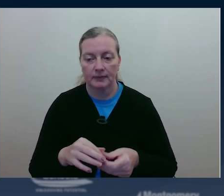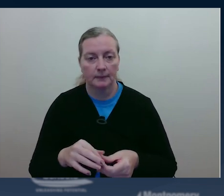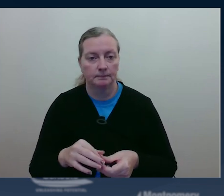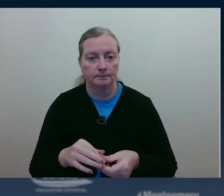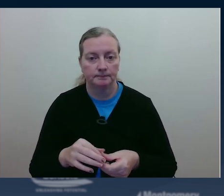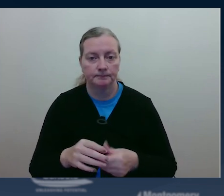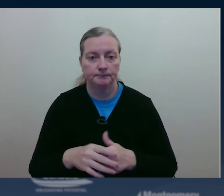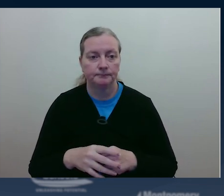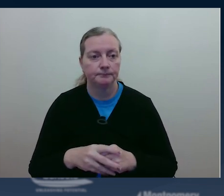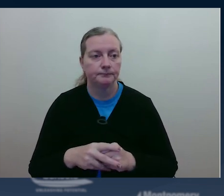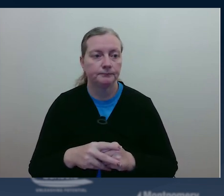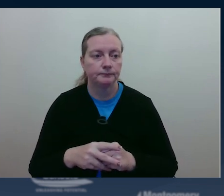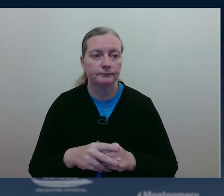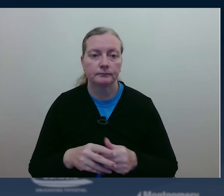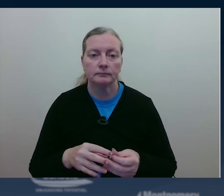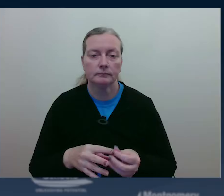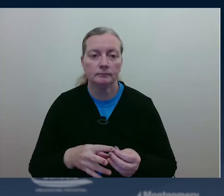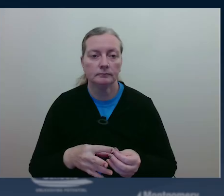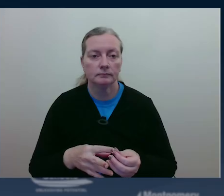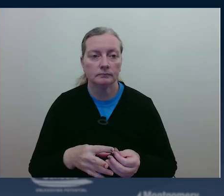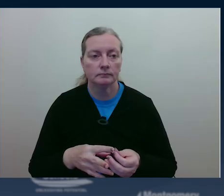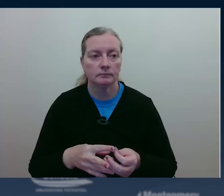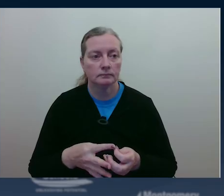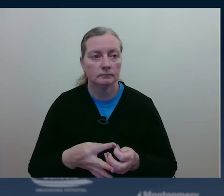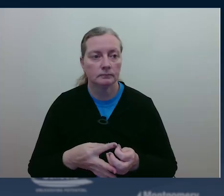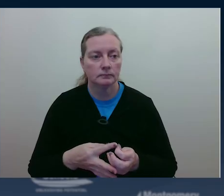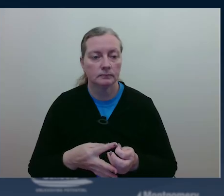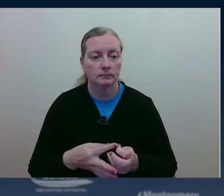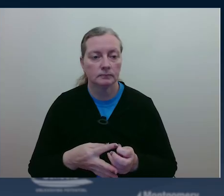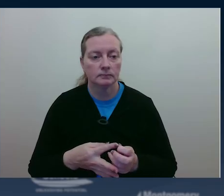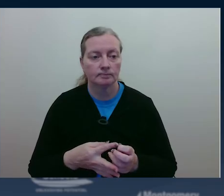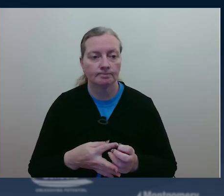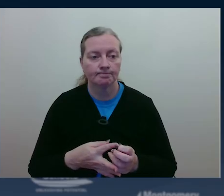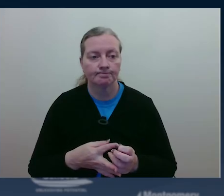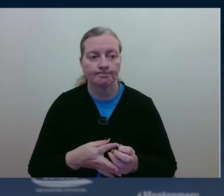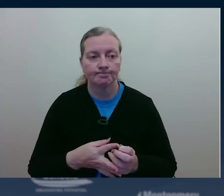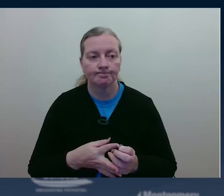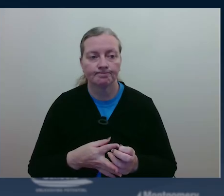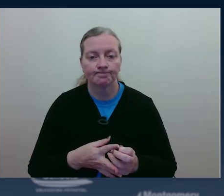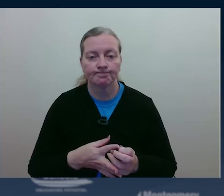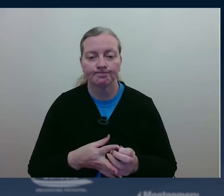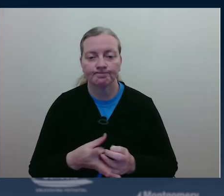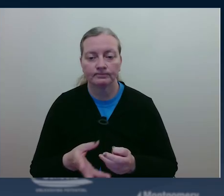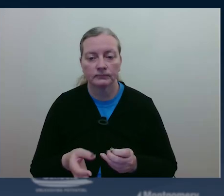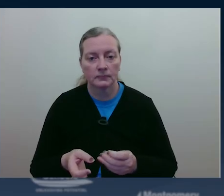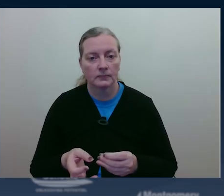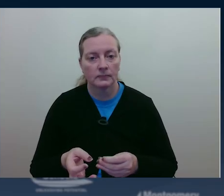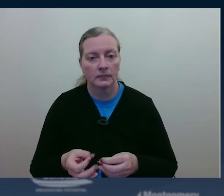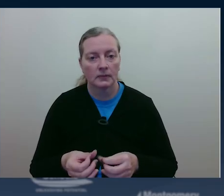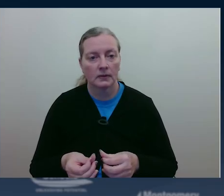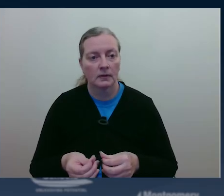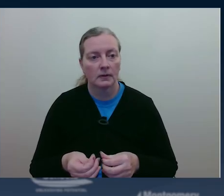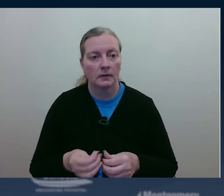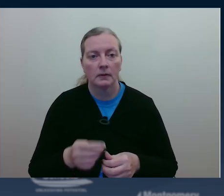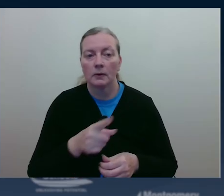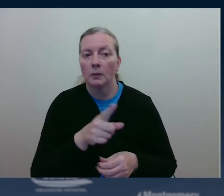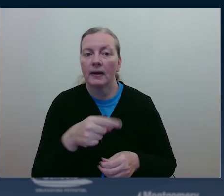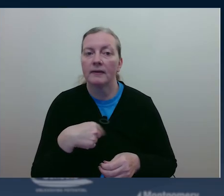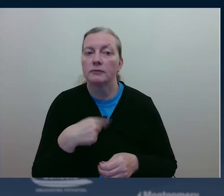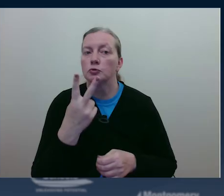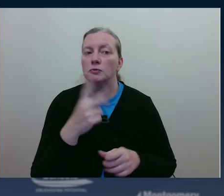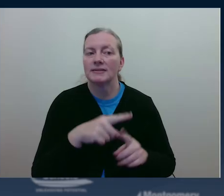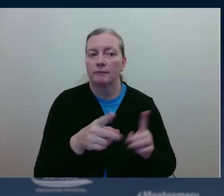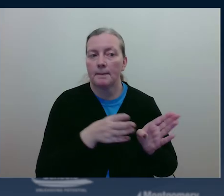Developed, we have 2 sample pathways looking specifically at the